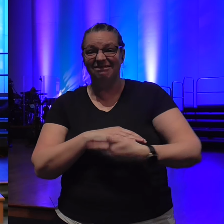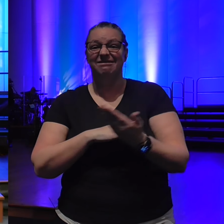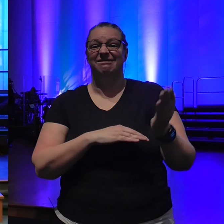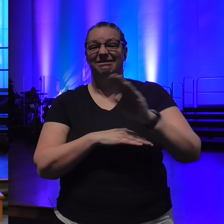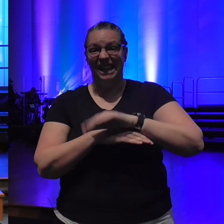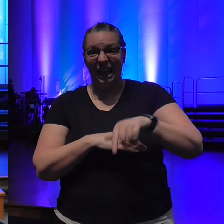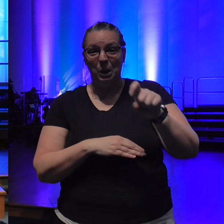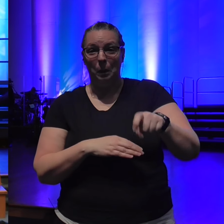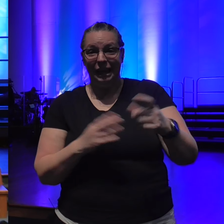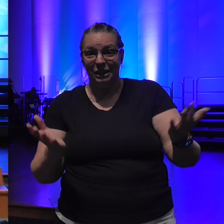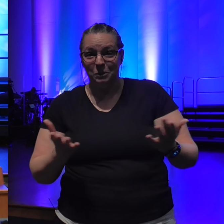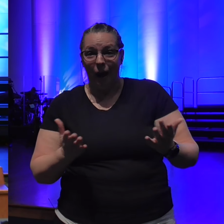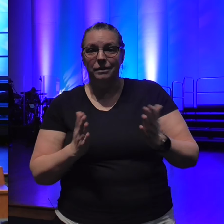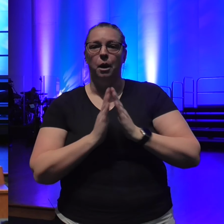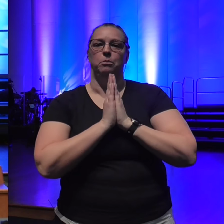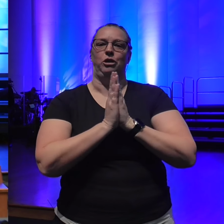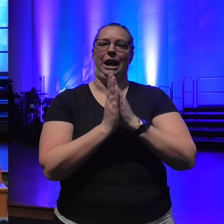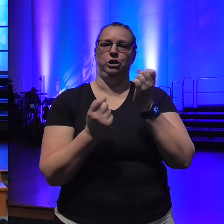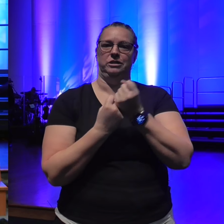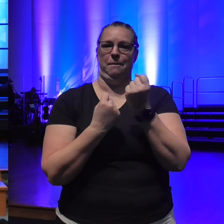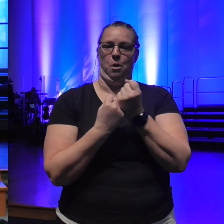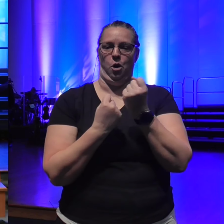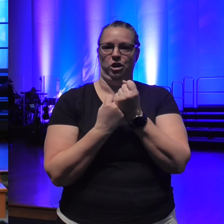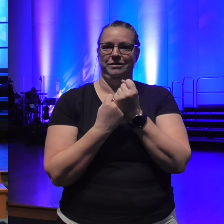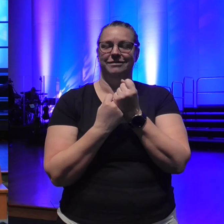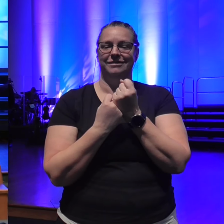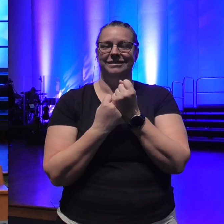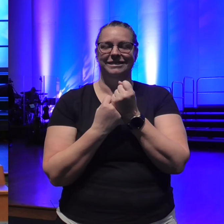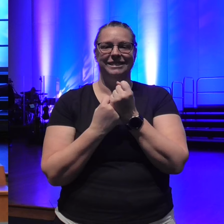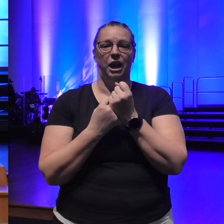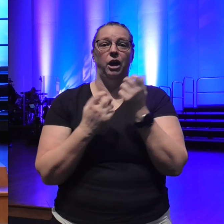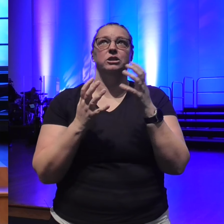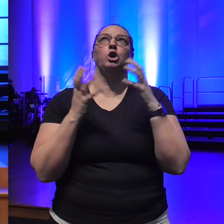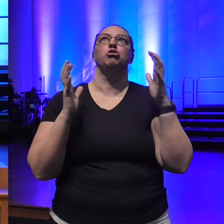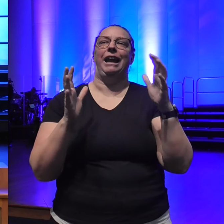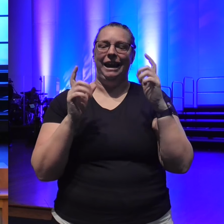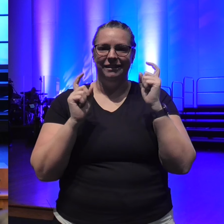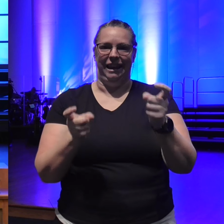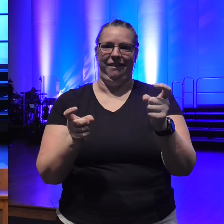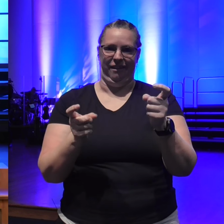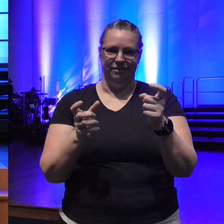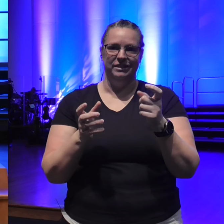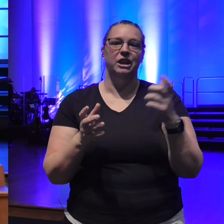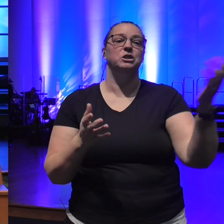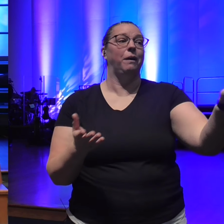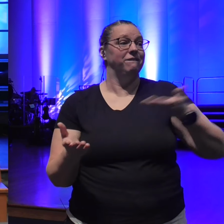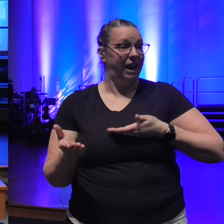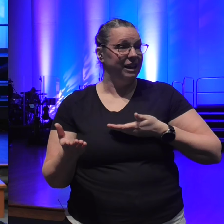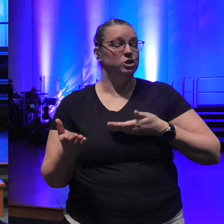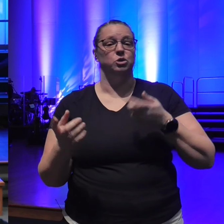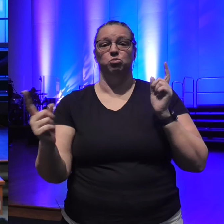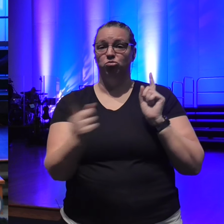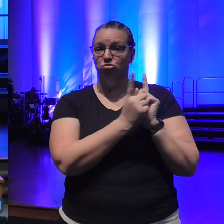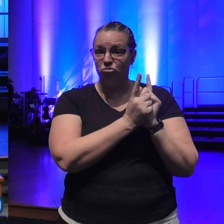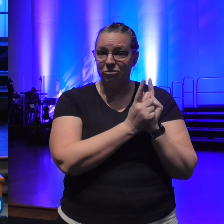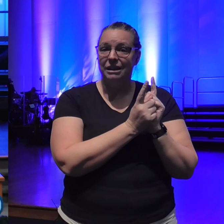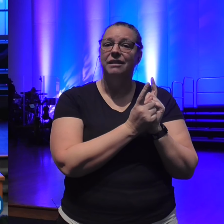it, and that is prayer support, one of the greatest gifts, as Reverend Josh was mentioning. And so we invite you to come forth after the service